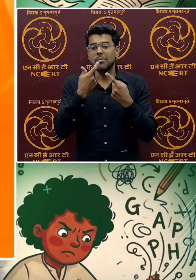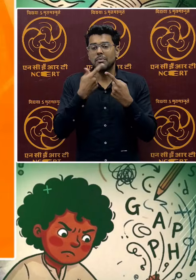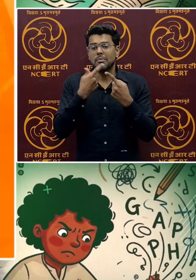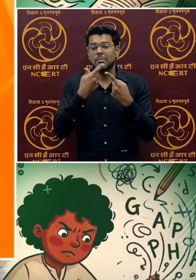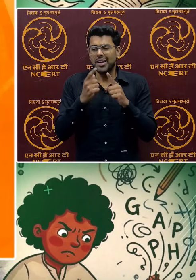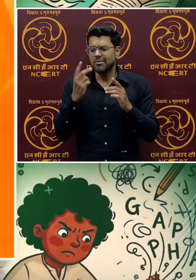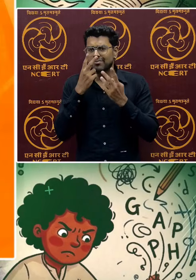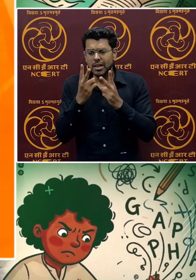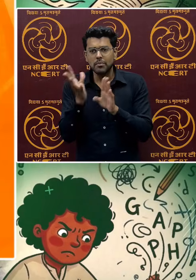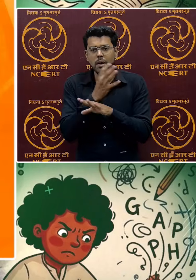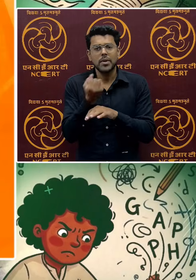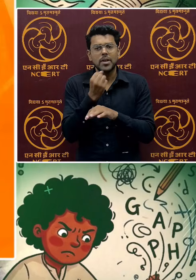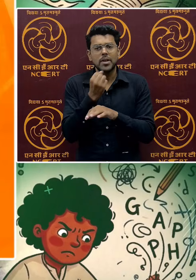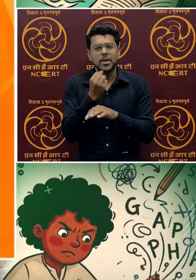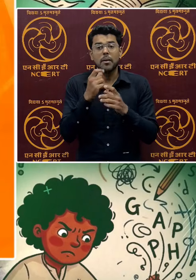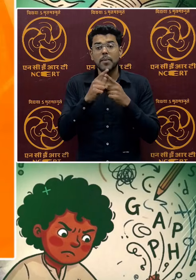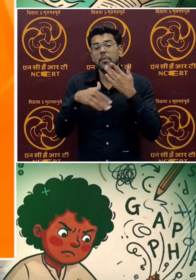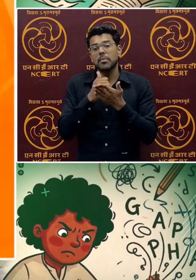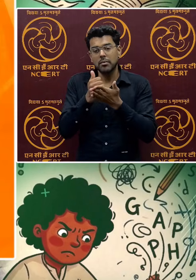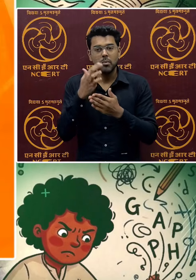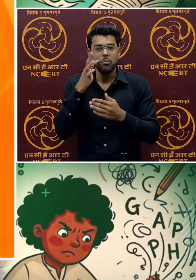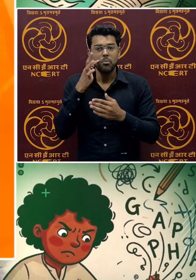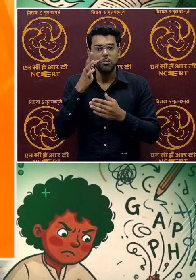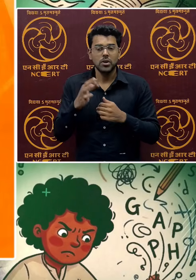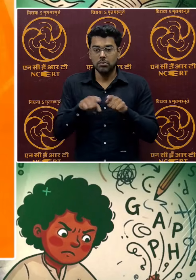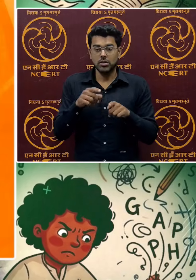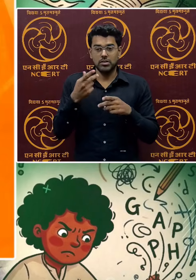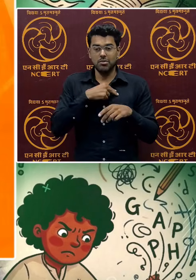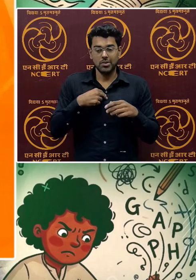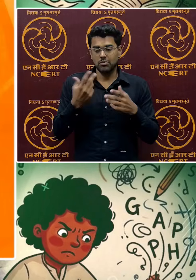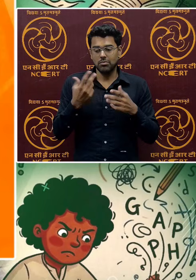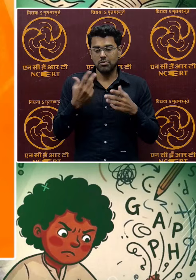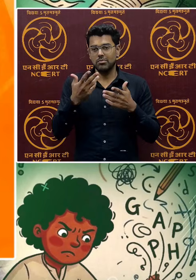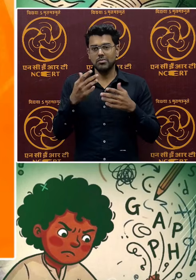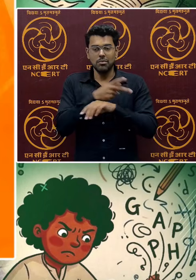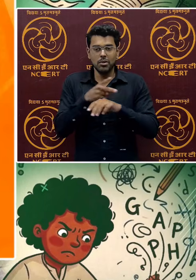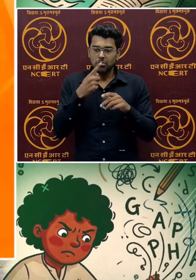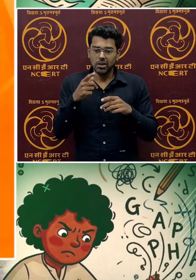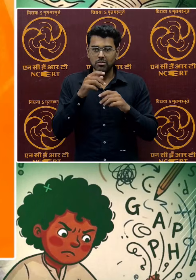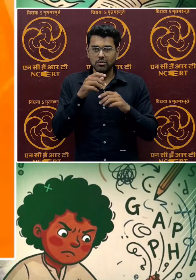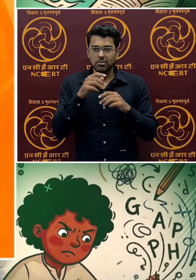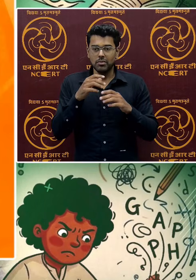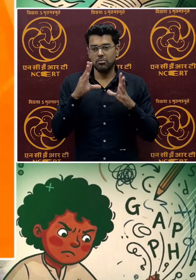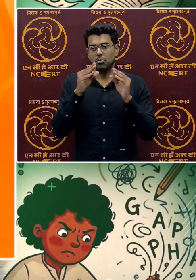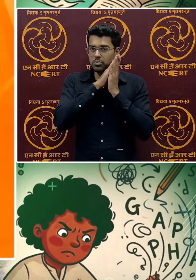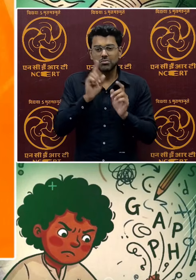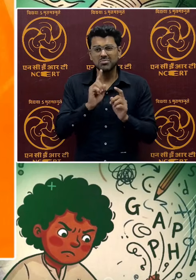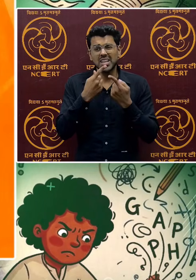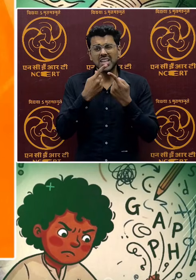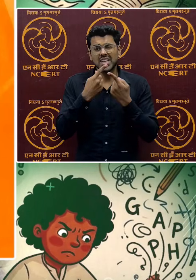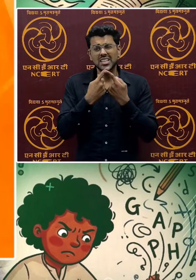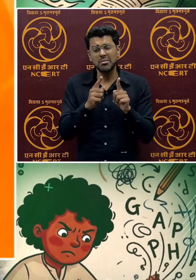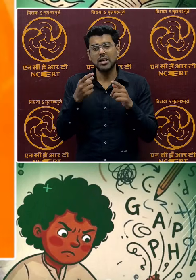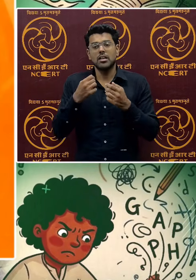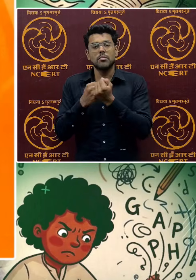after that is the important thing. Great. Not getting the doctor certificate and keeping it under the pillow. It is what you are going to do is going to be the